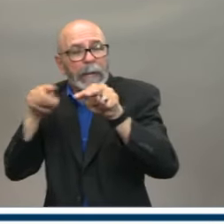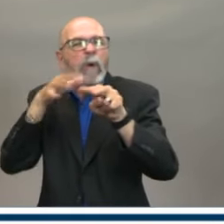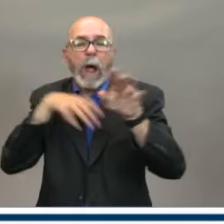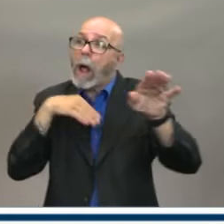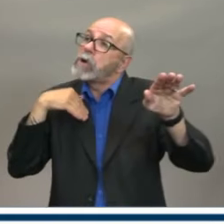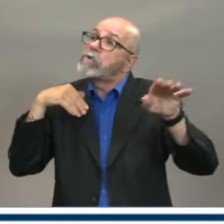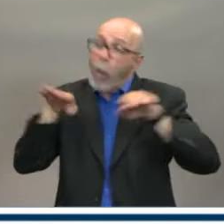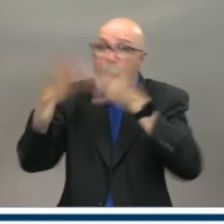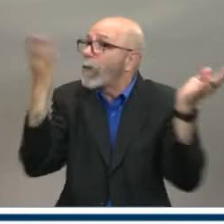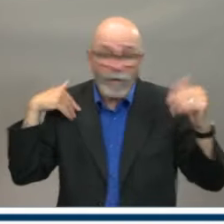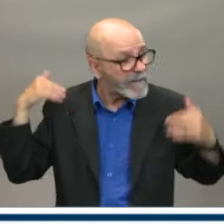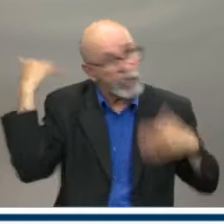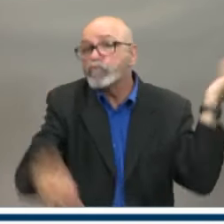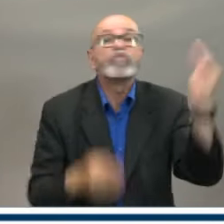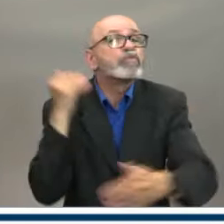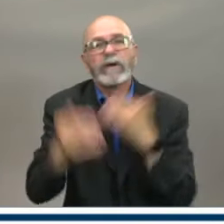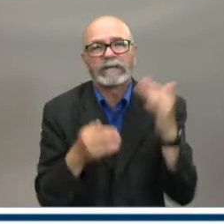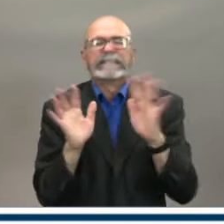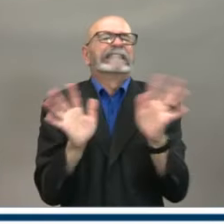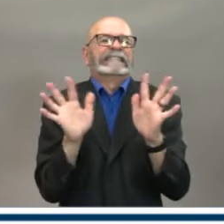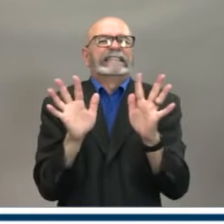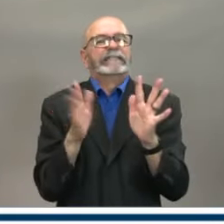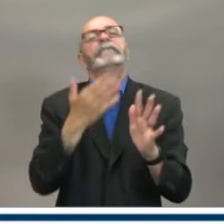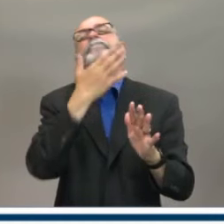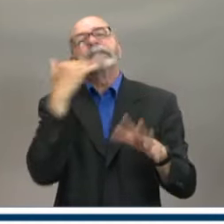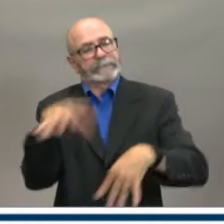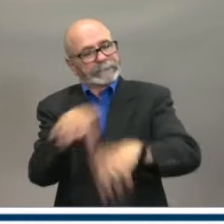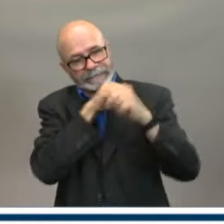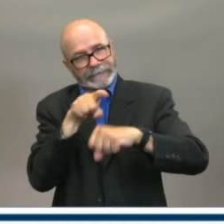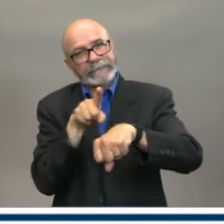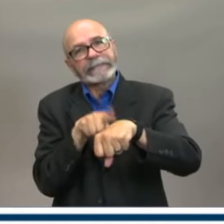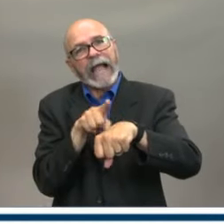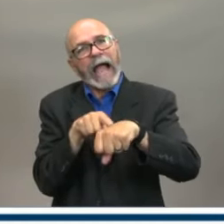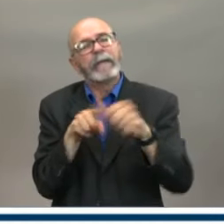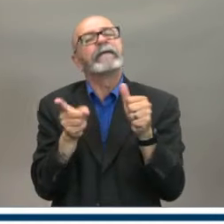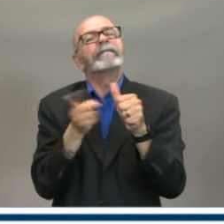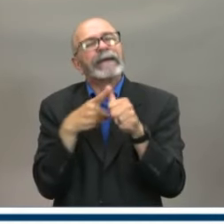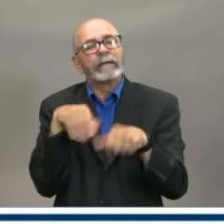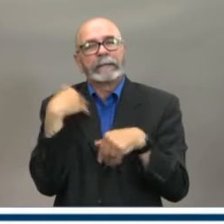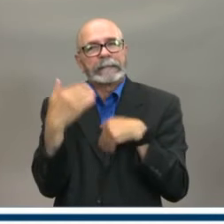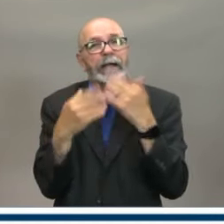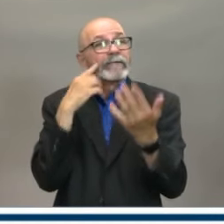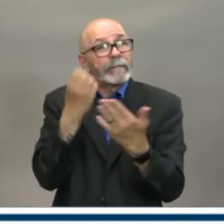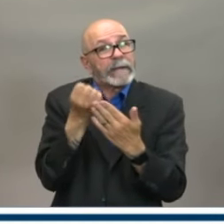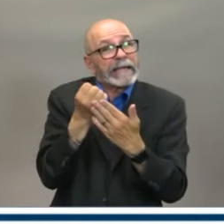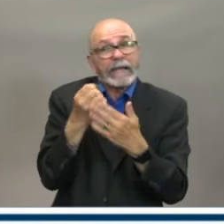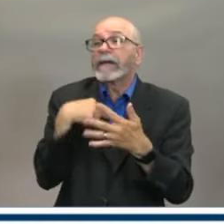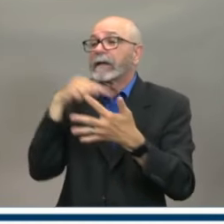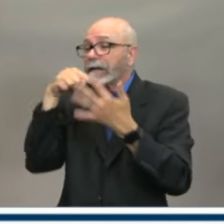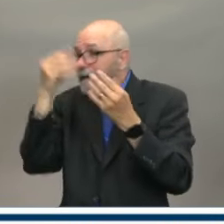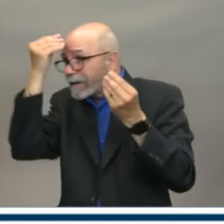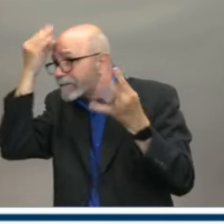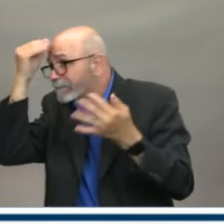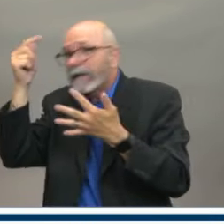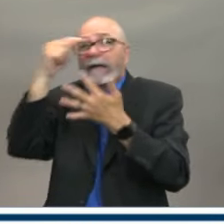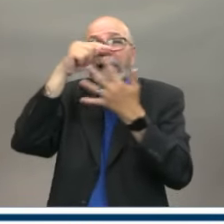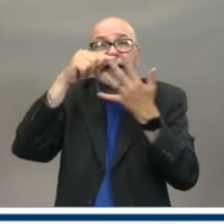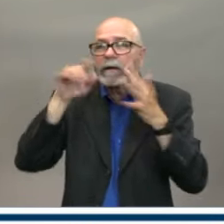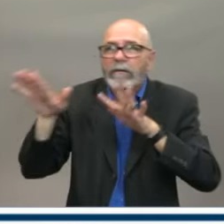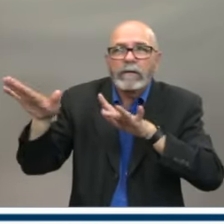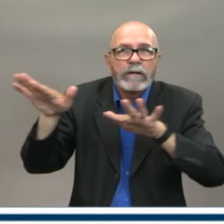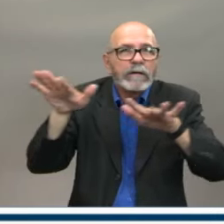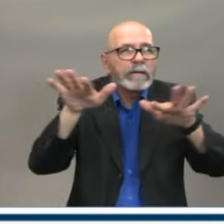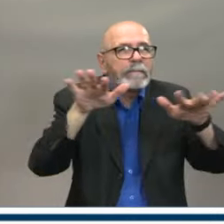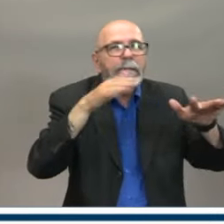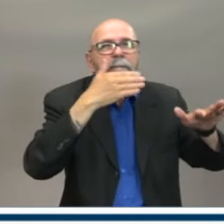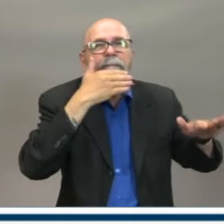time that where ongoing evidence over a number of days, as at a minimum of 2